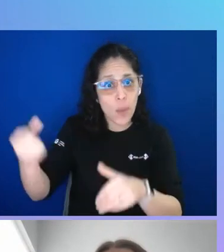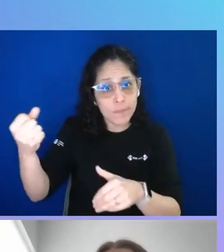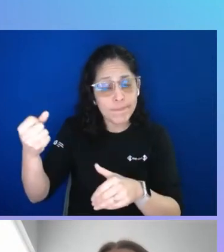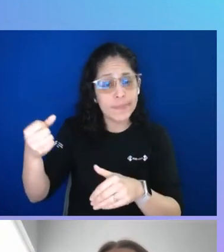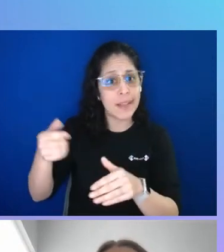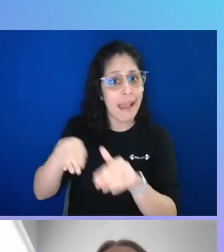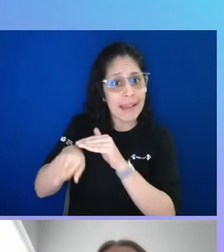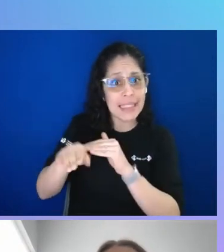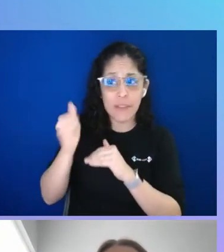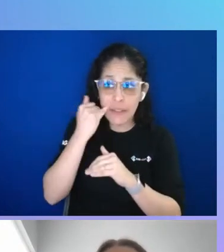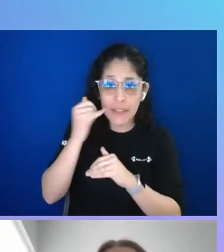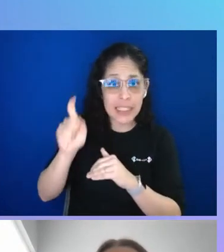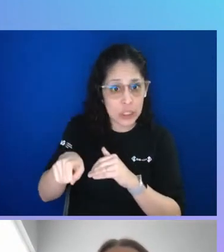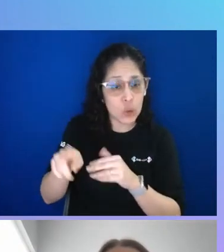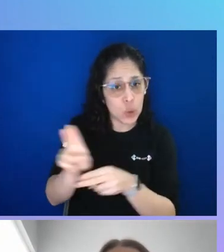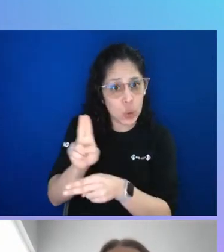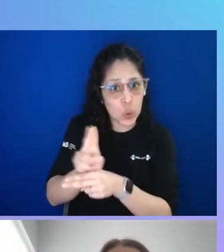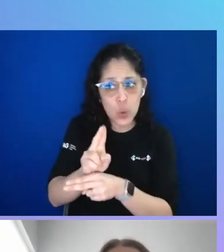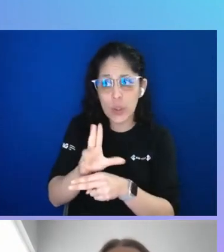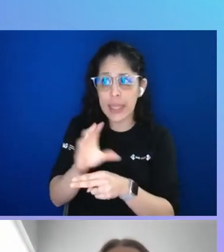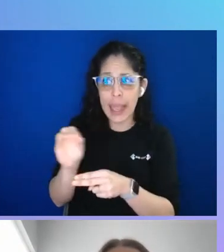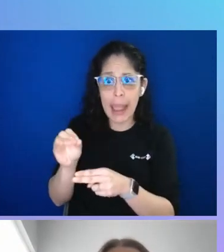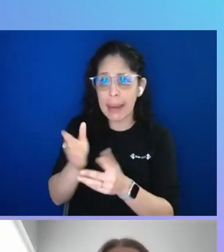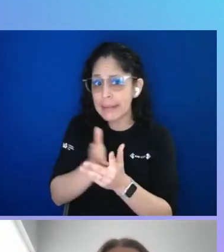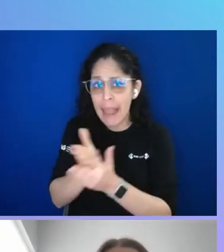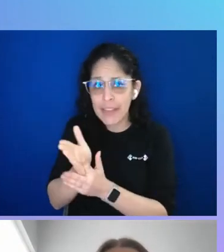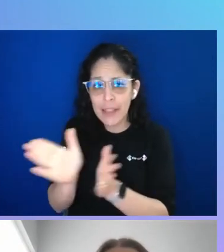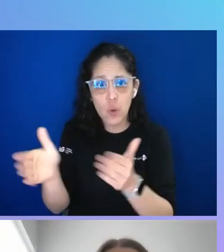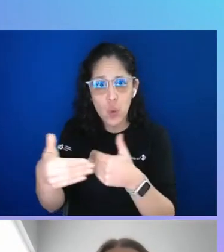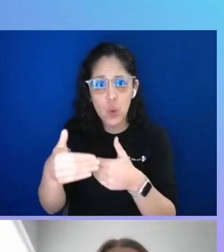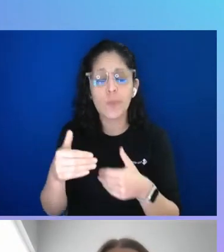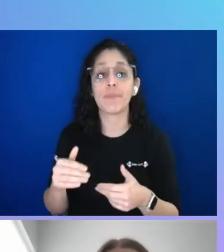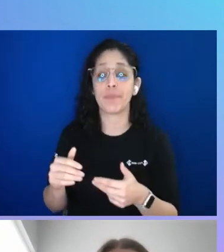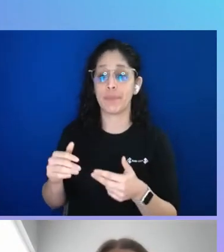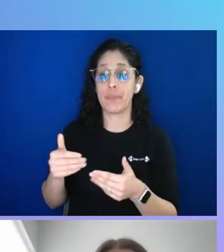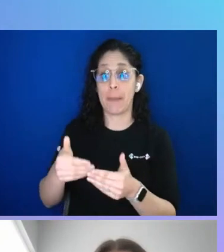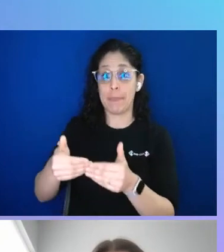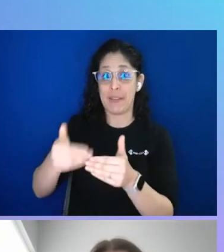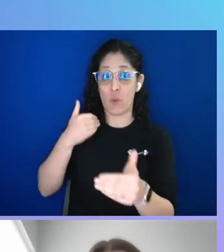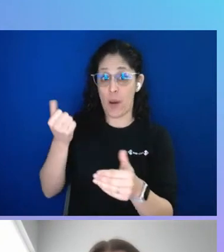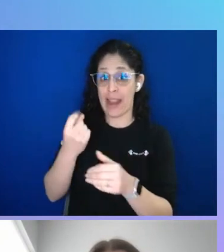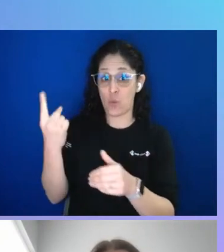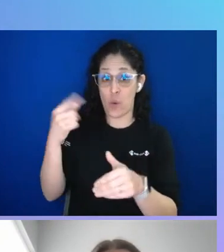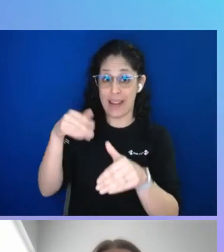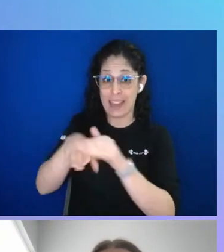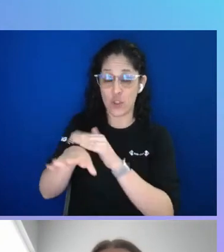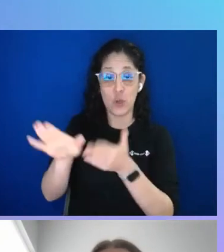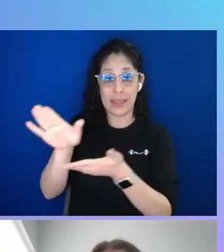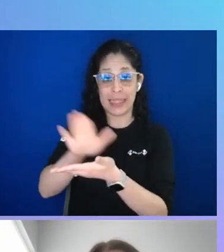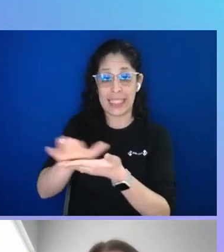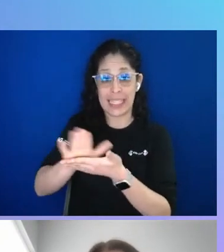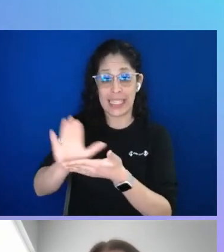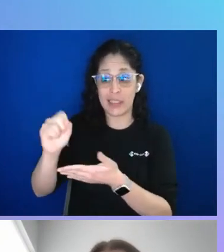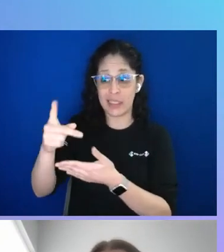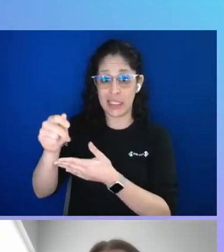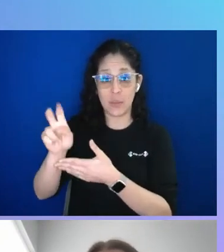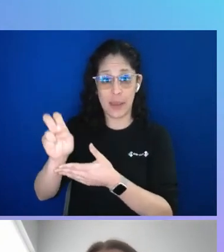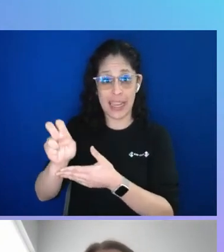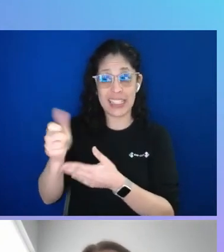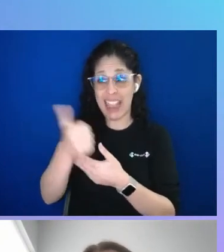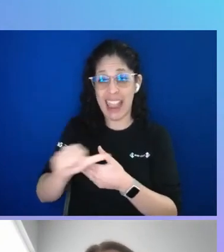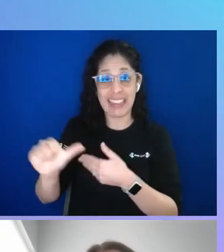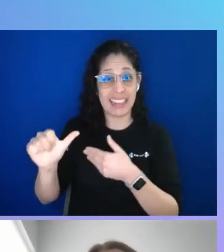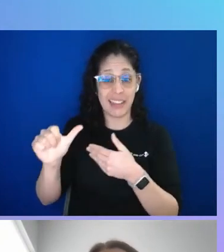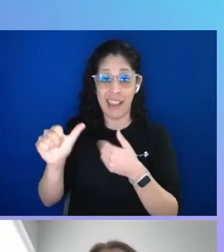room? I would recommend cleaning the space and removing any safety hazards, so loose cords, unnecessary